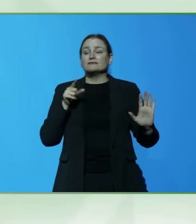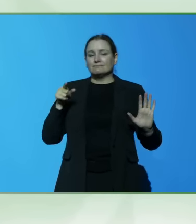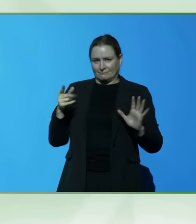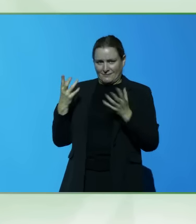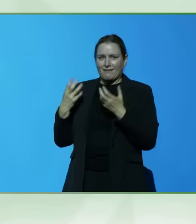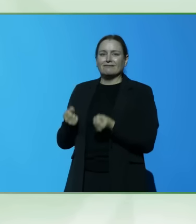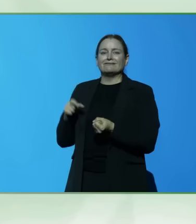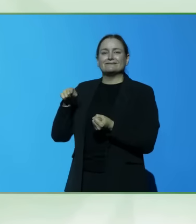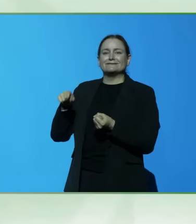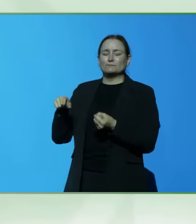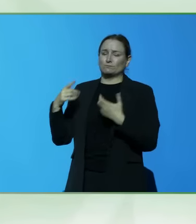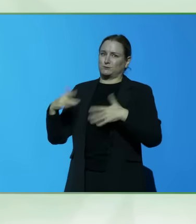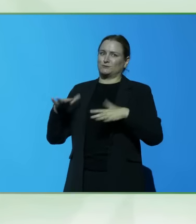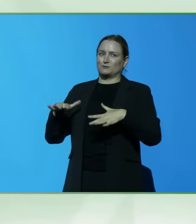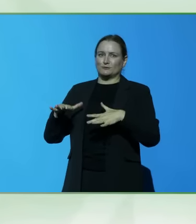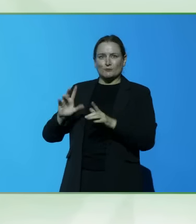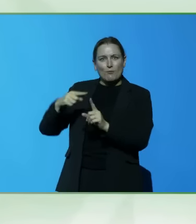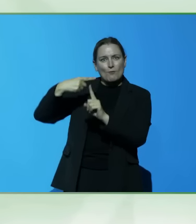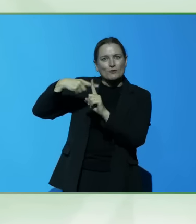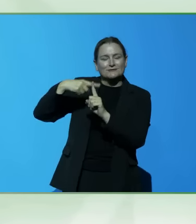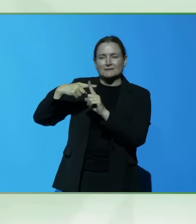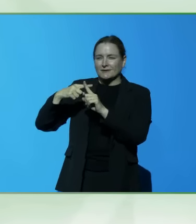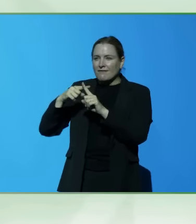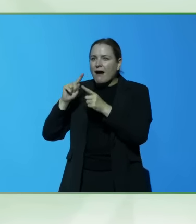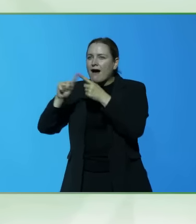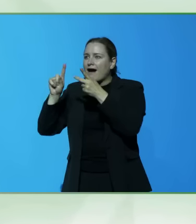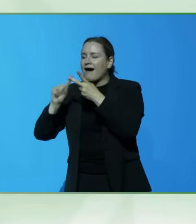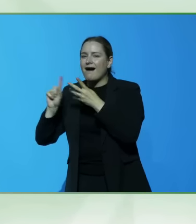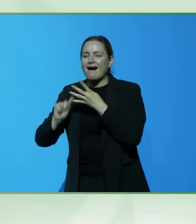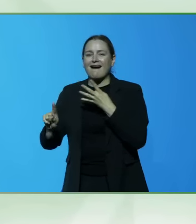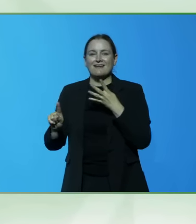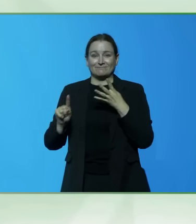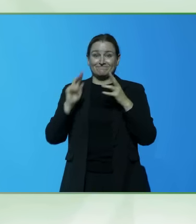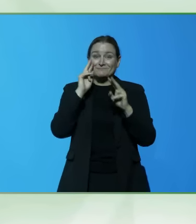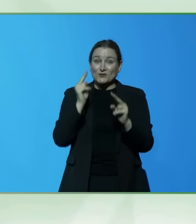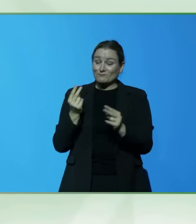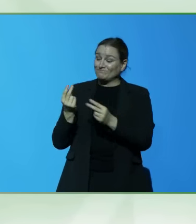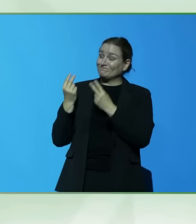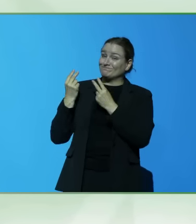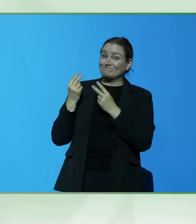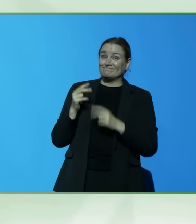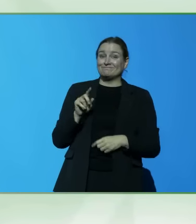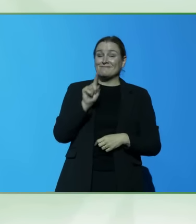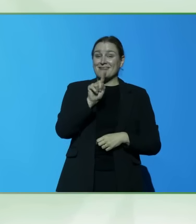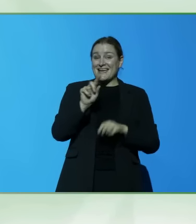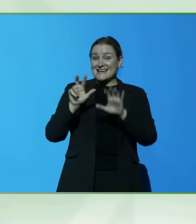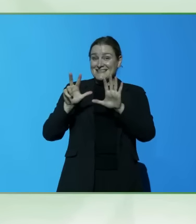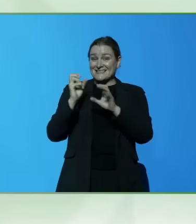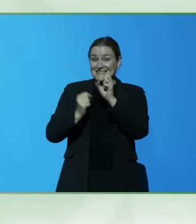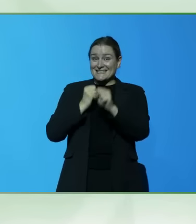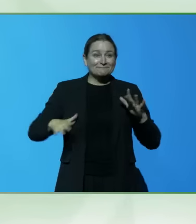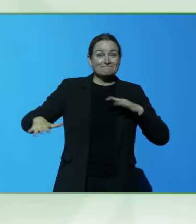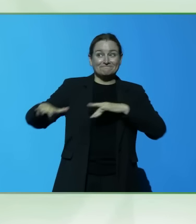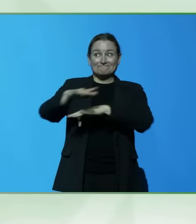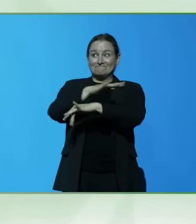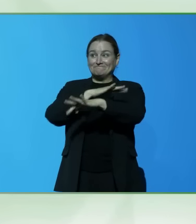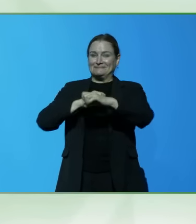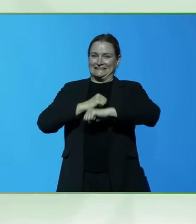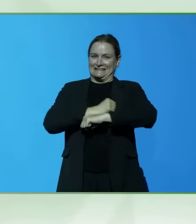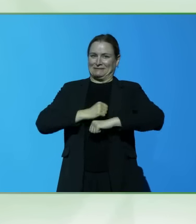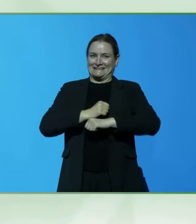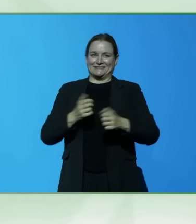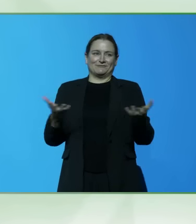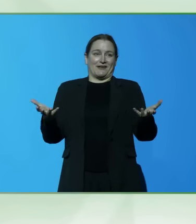like. And these are you and this special room in the premises of the United with